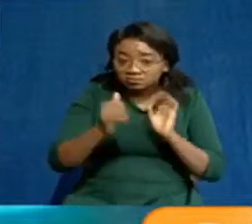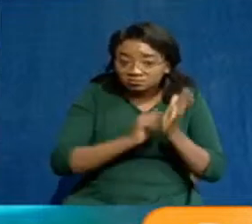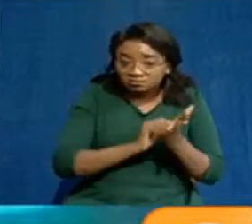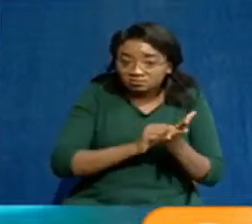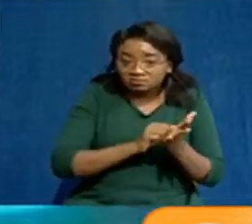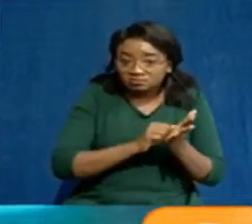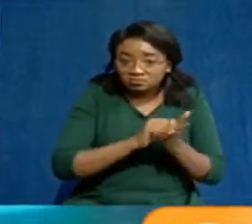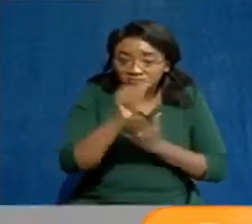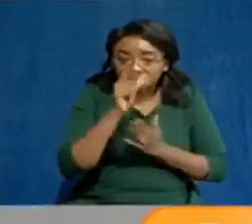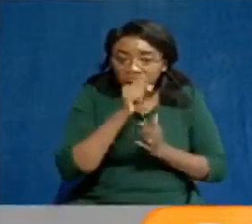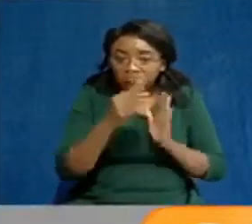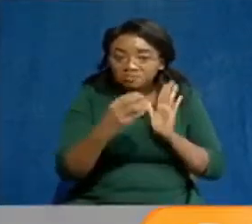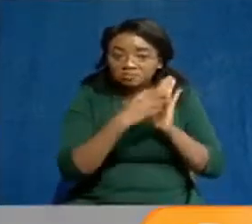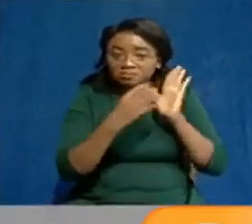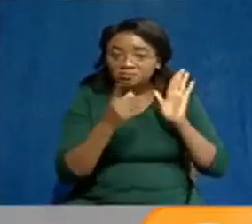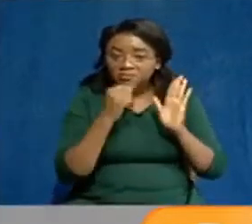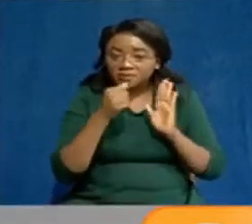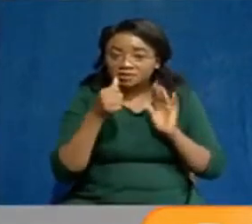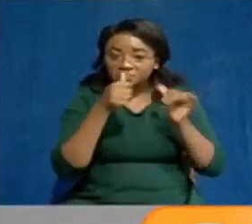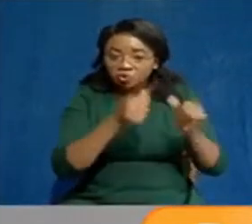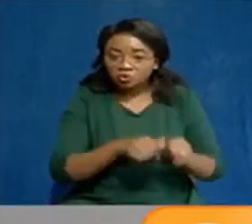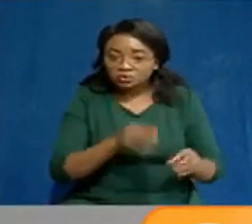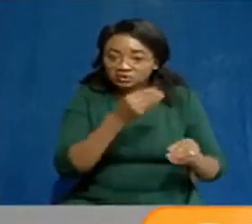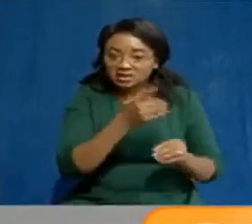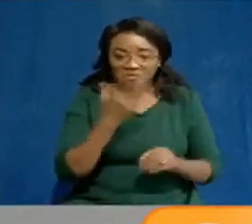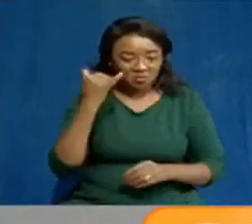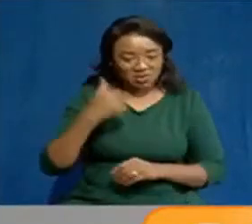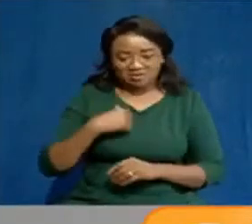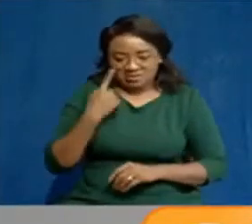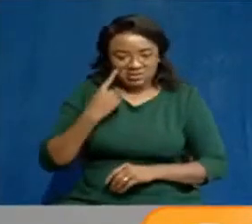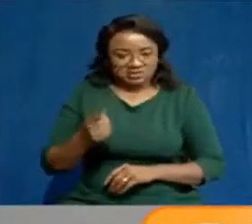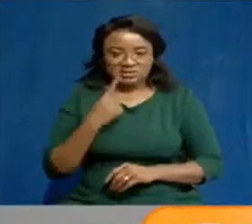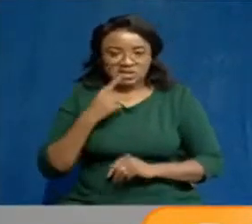180 companies you're talking about that have failed in the extended